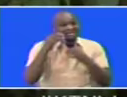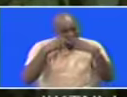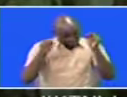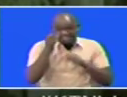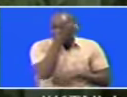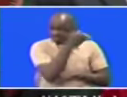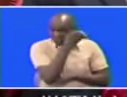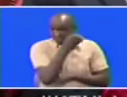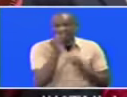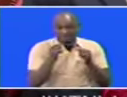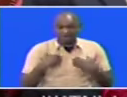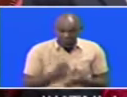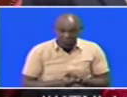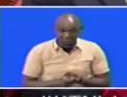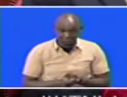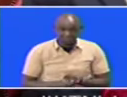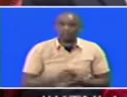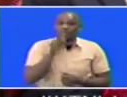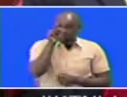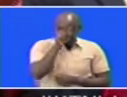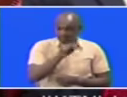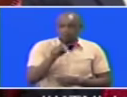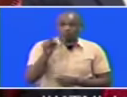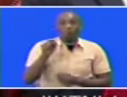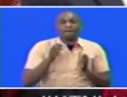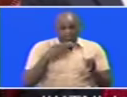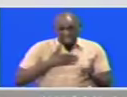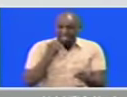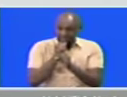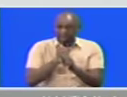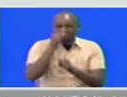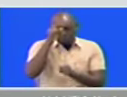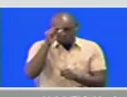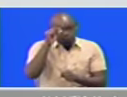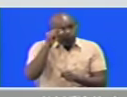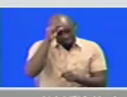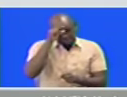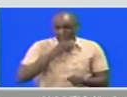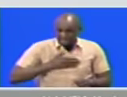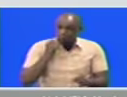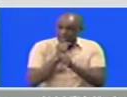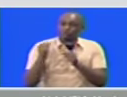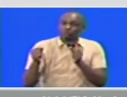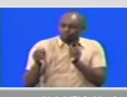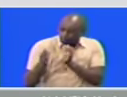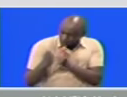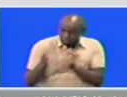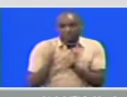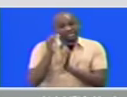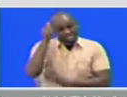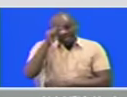Mohamed Farmajo. Therefore, my government is ready to work very closely with your government in